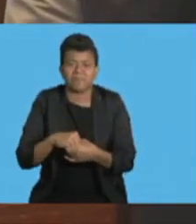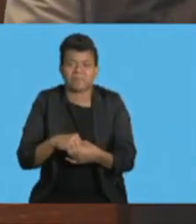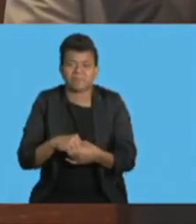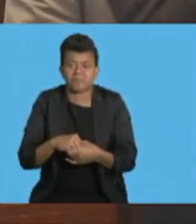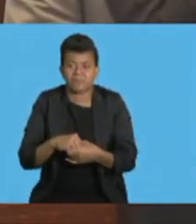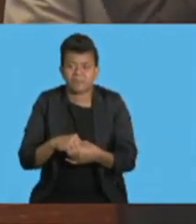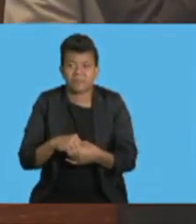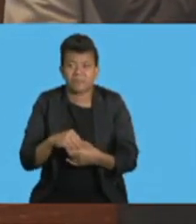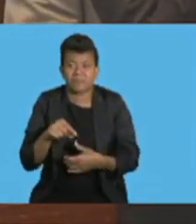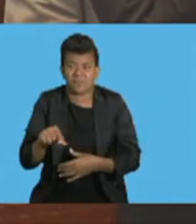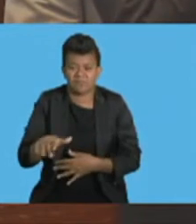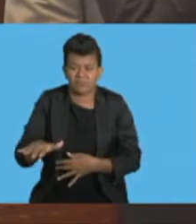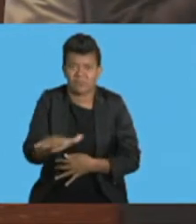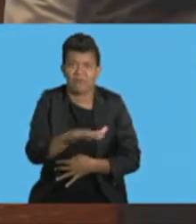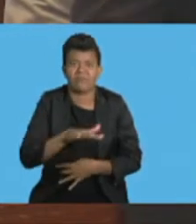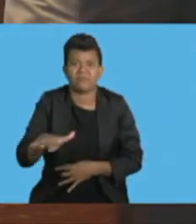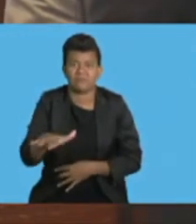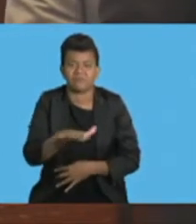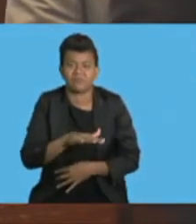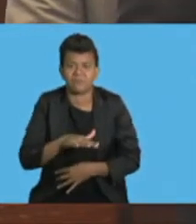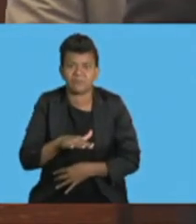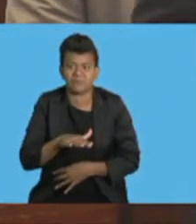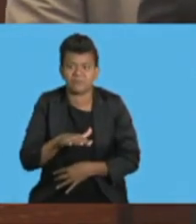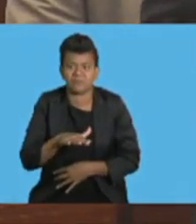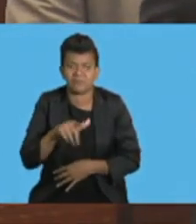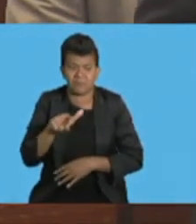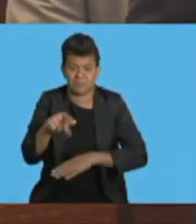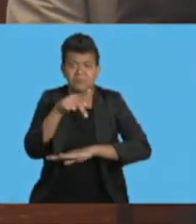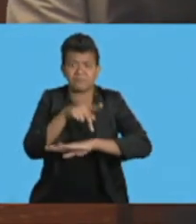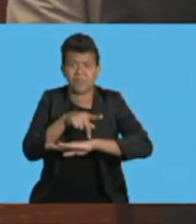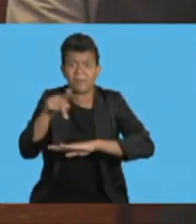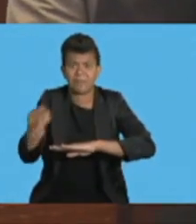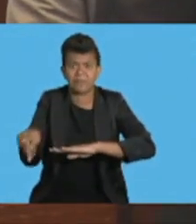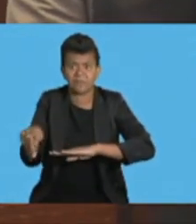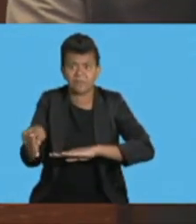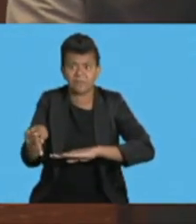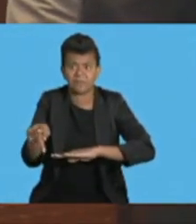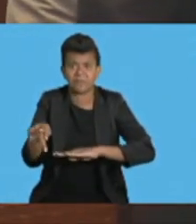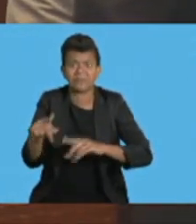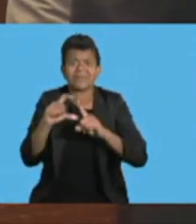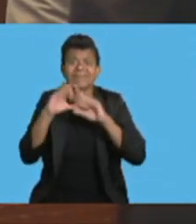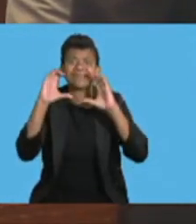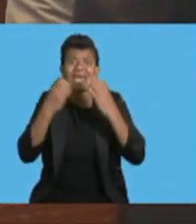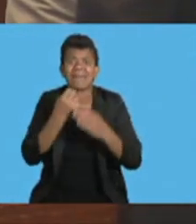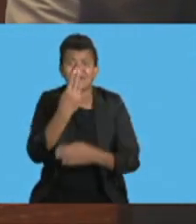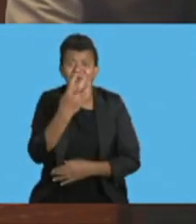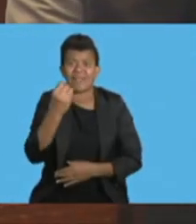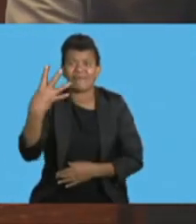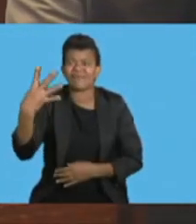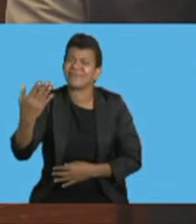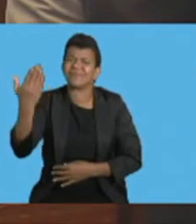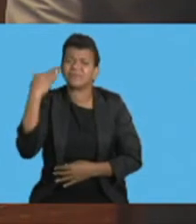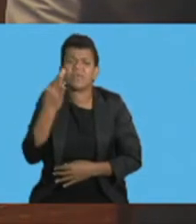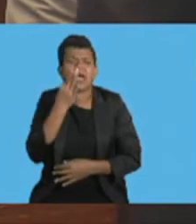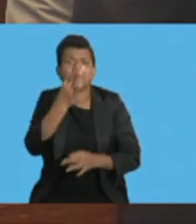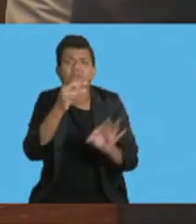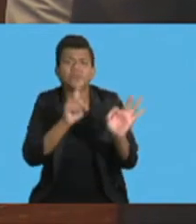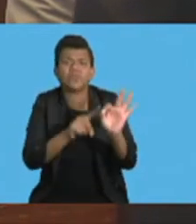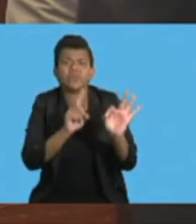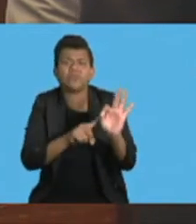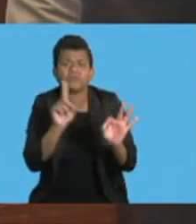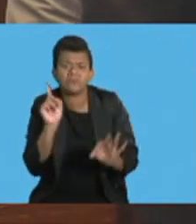Honourable Speaker, at the parliamentary session in December 2014, a question was raised to the then Minister of Foreign Affairs, Ratu